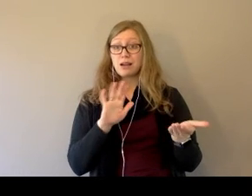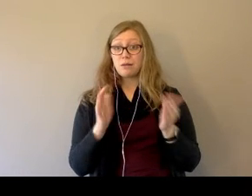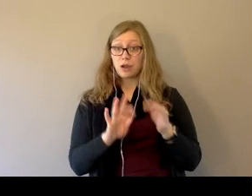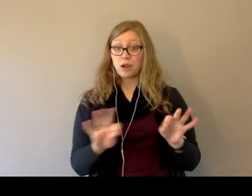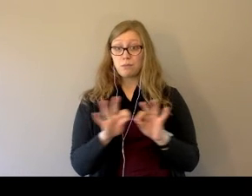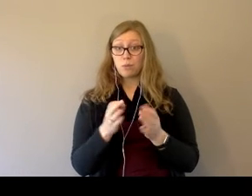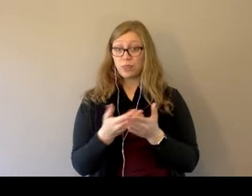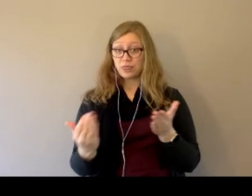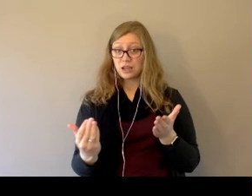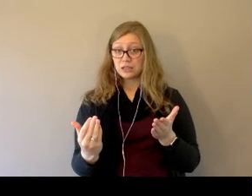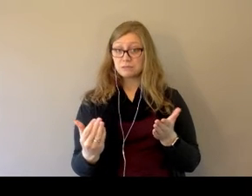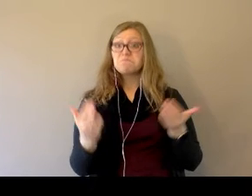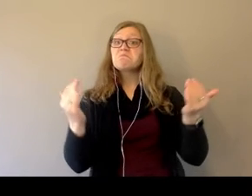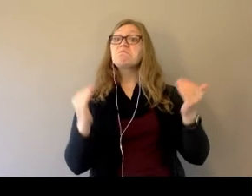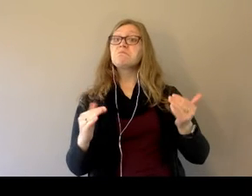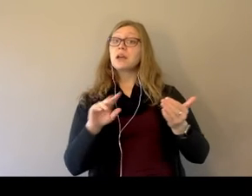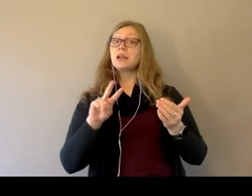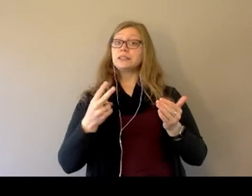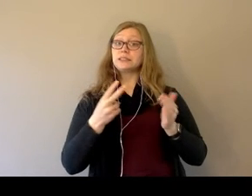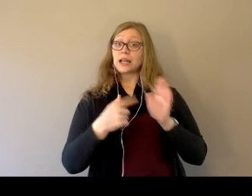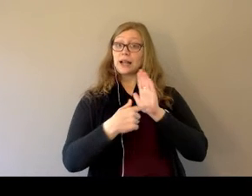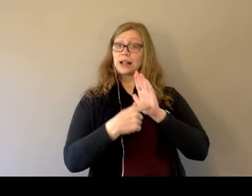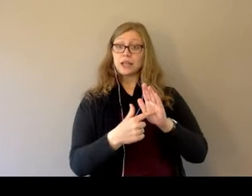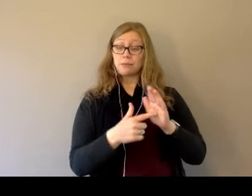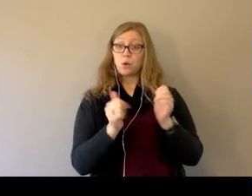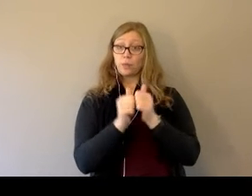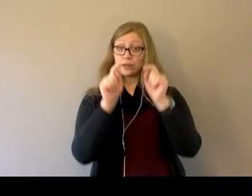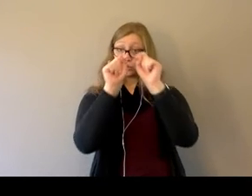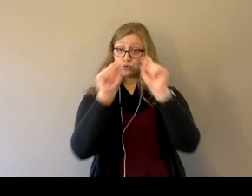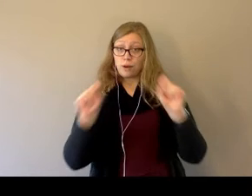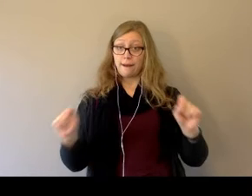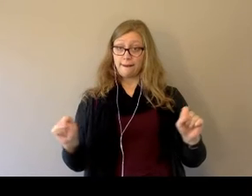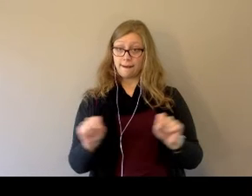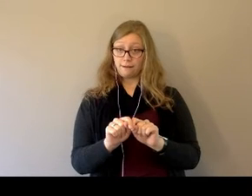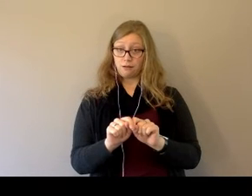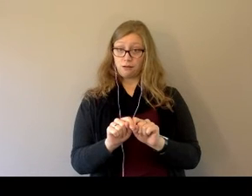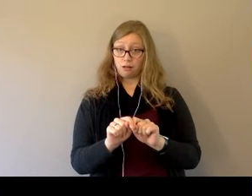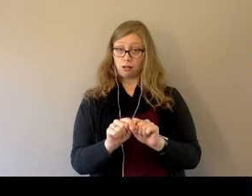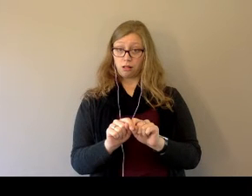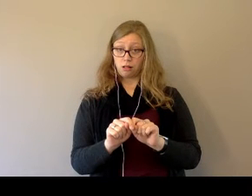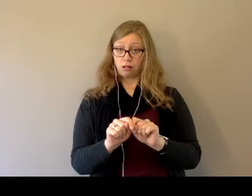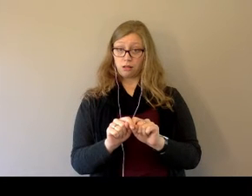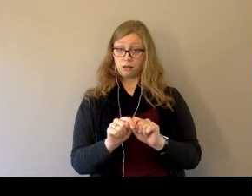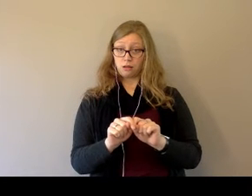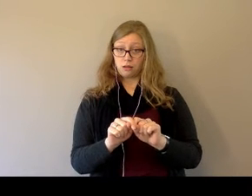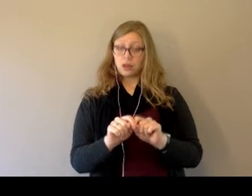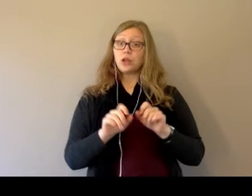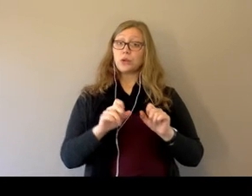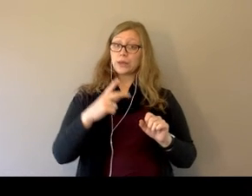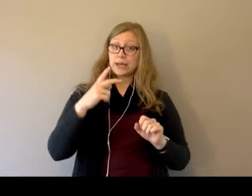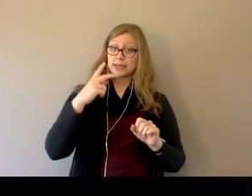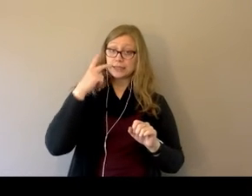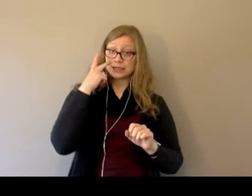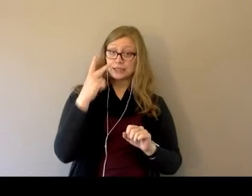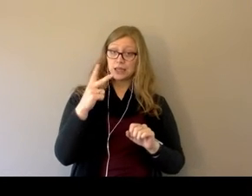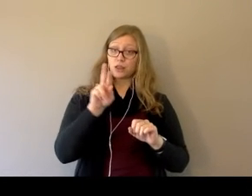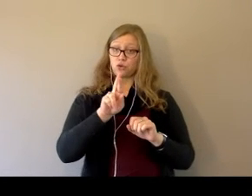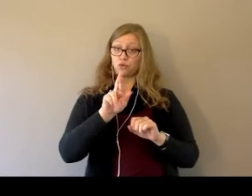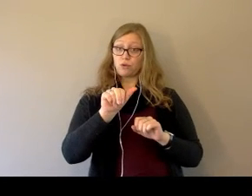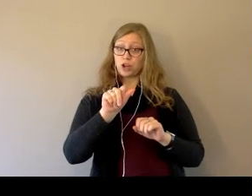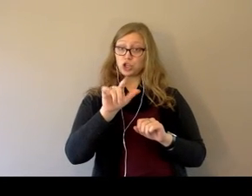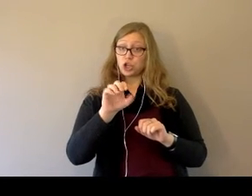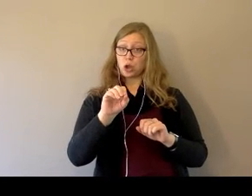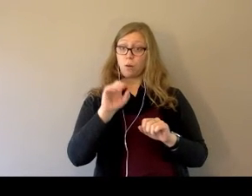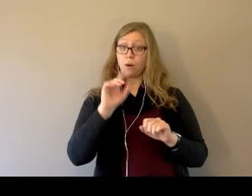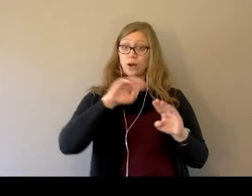this example, the ratio of the side lengths of a triangle is 4 to 7 to 5, and they also tell us what the perimeter is.